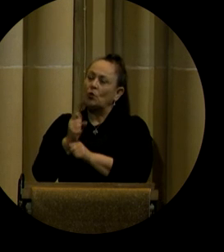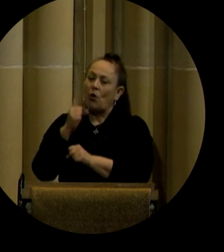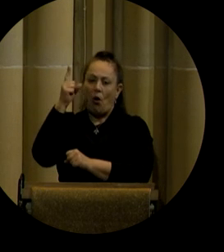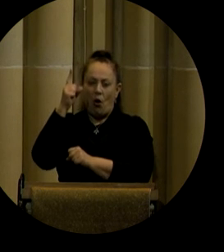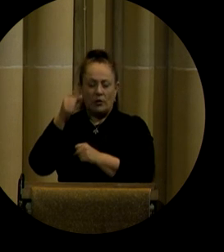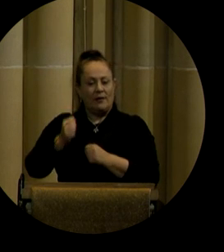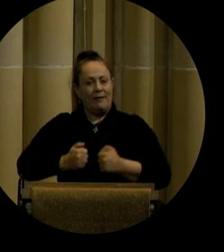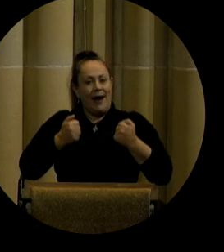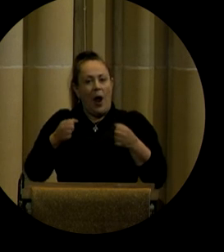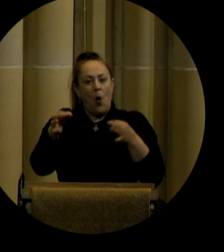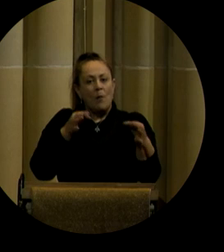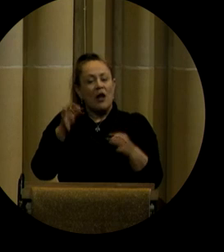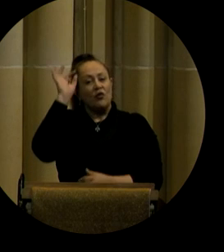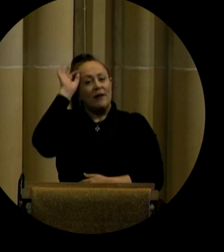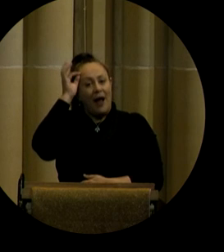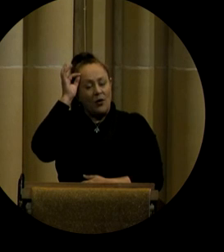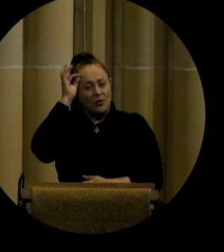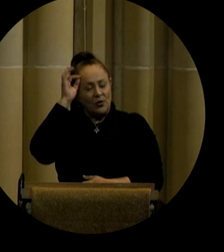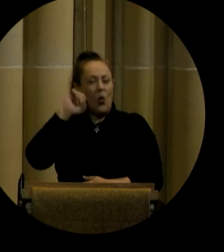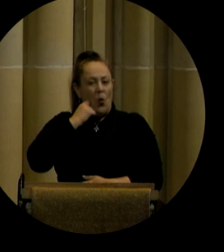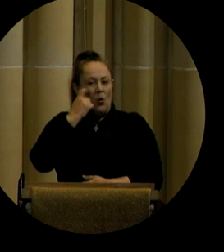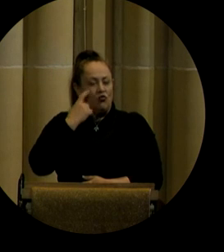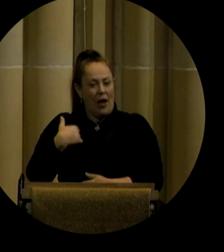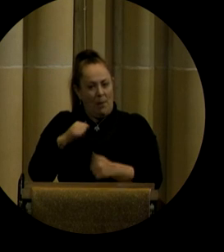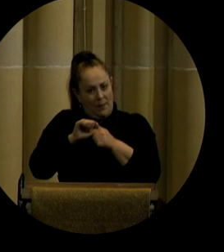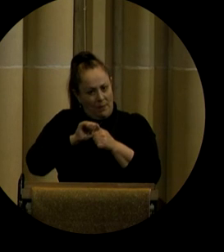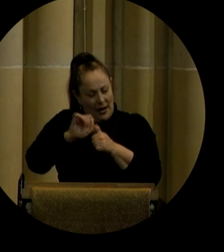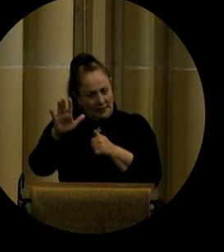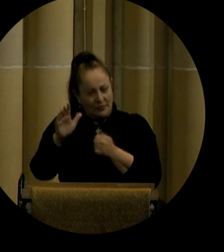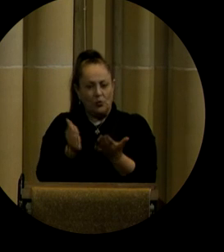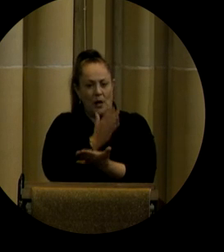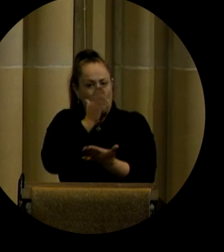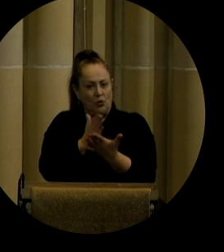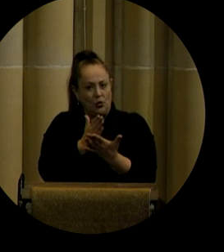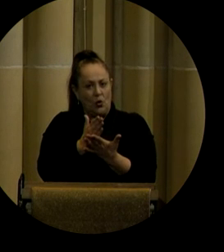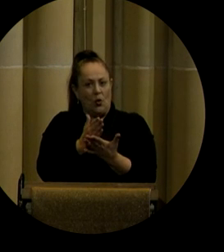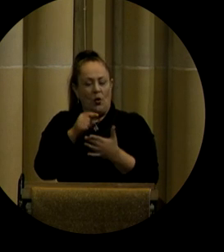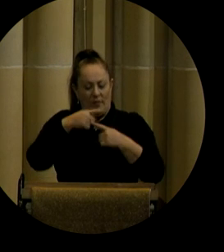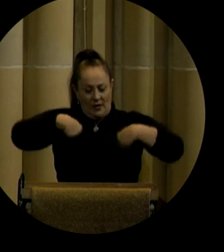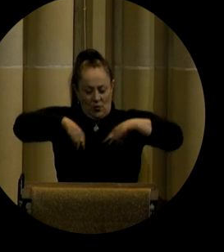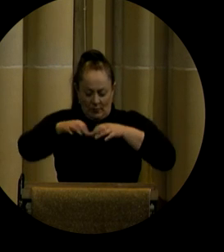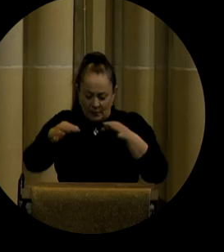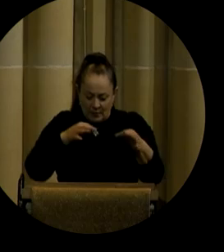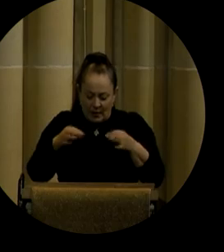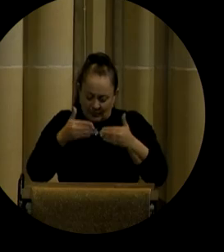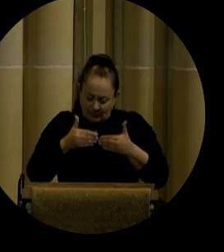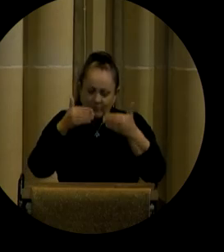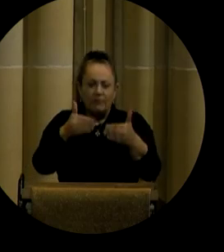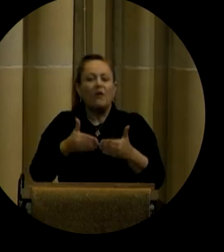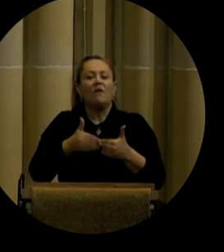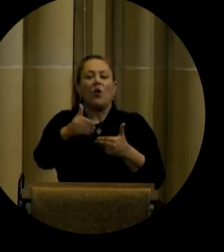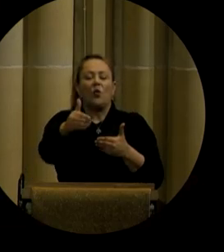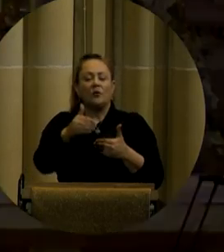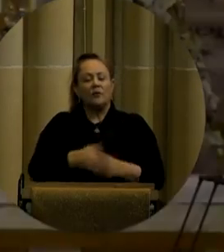plenary council will surely do all it can to ensure this takes place going forward